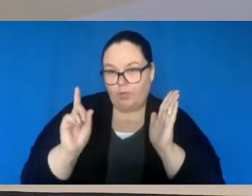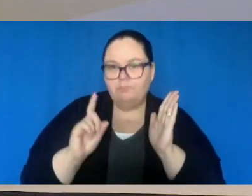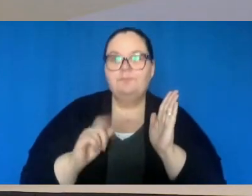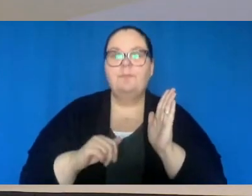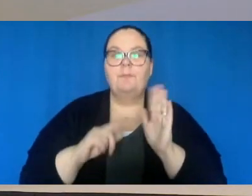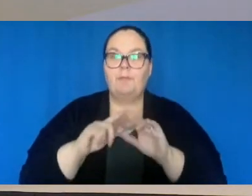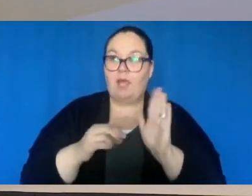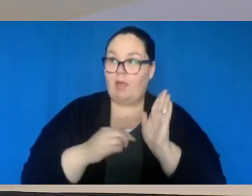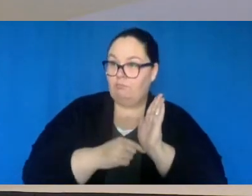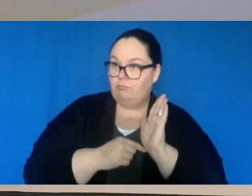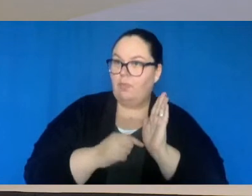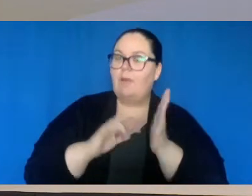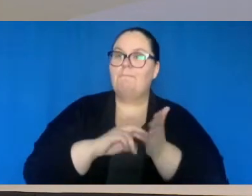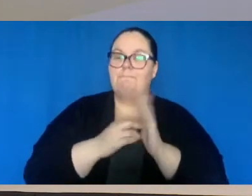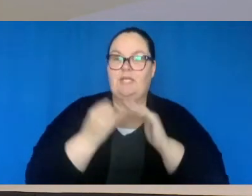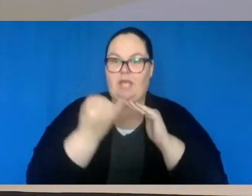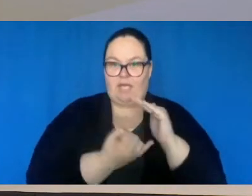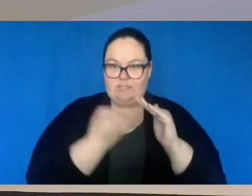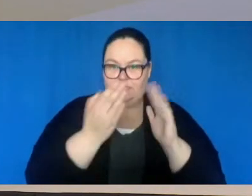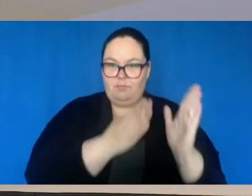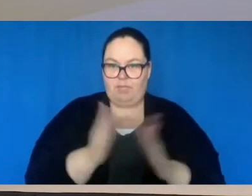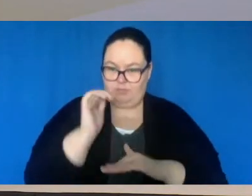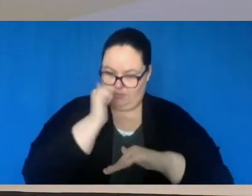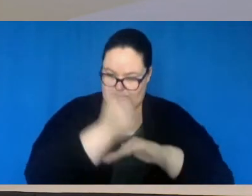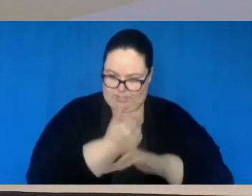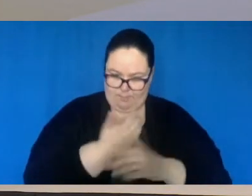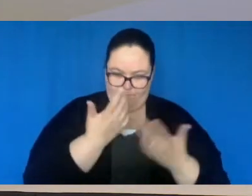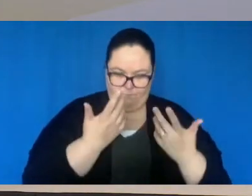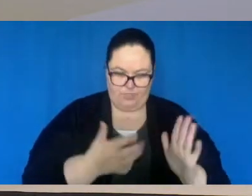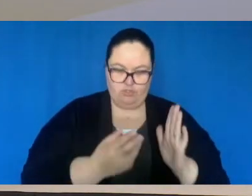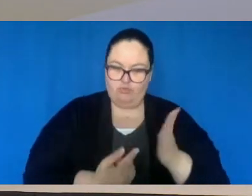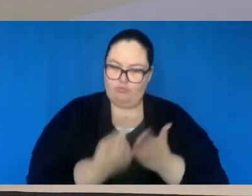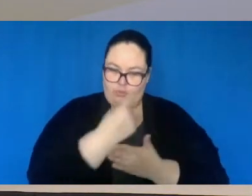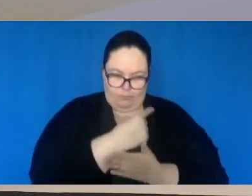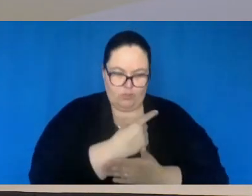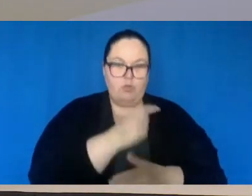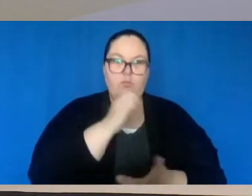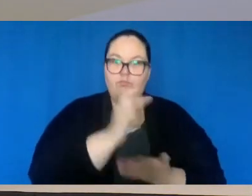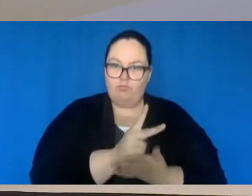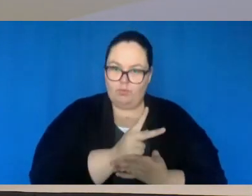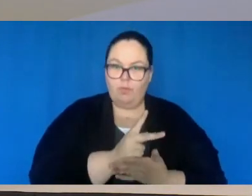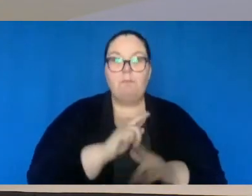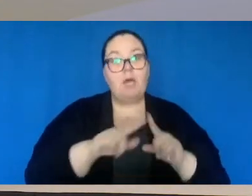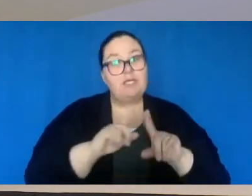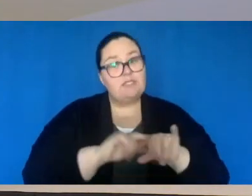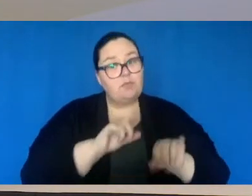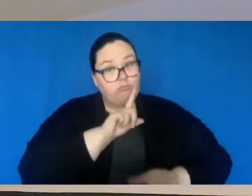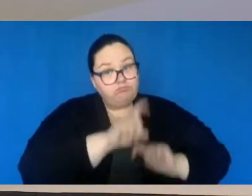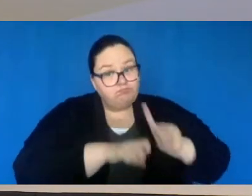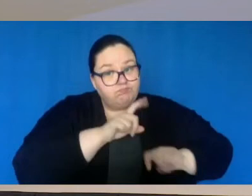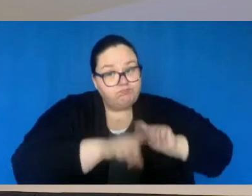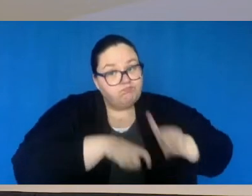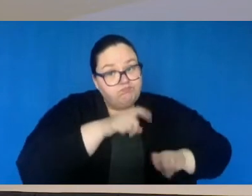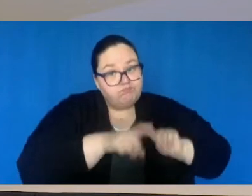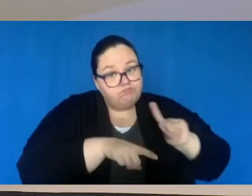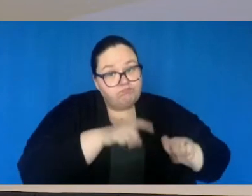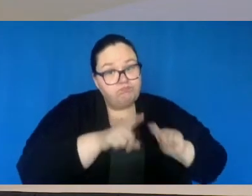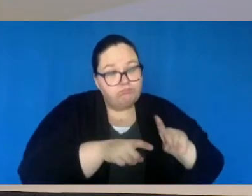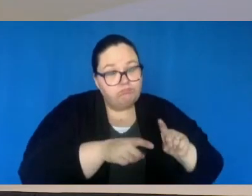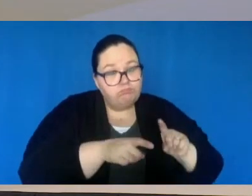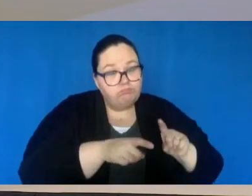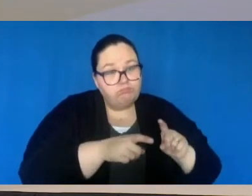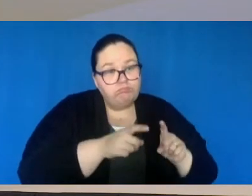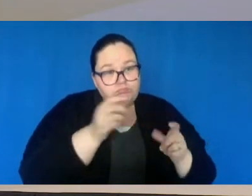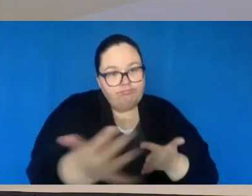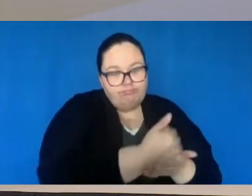that a self-isolation plan has already been reviewed and looked at. But they are asked questions, and information is gathered